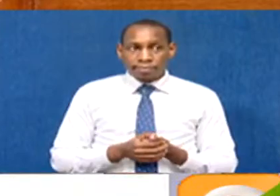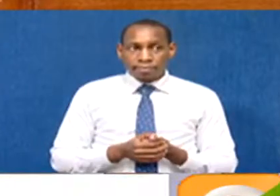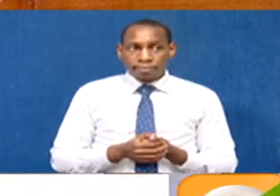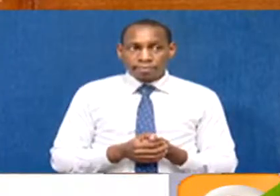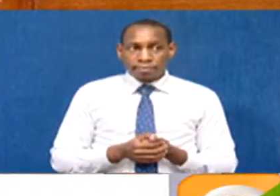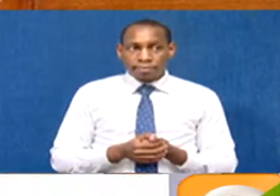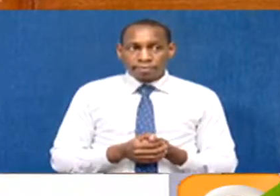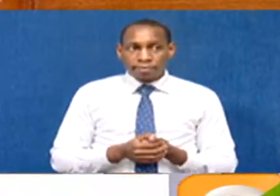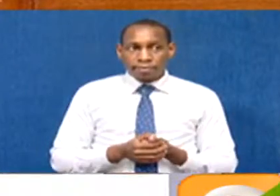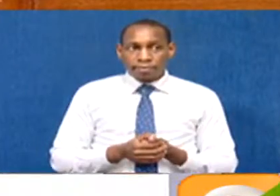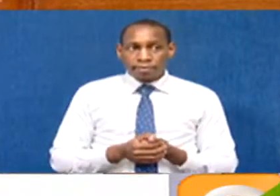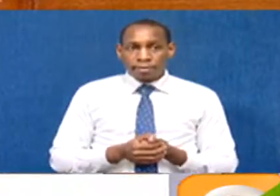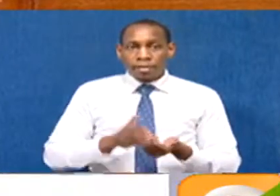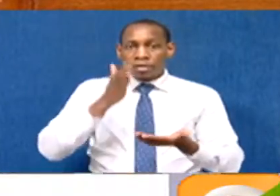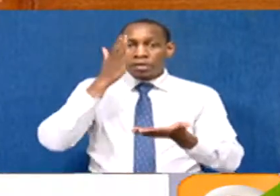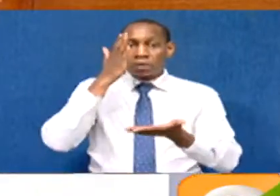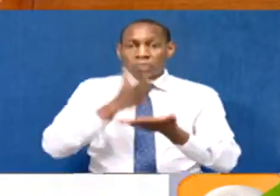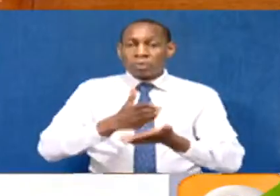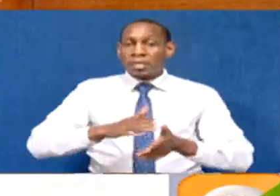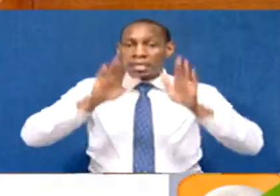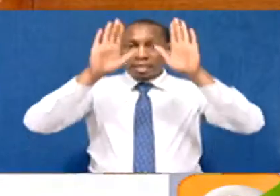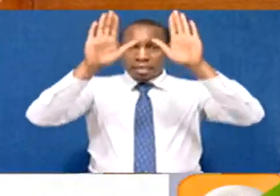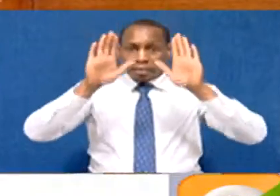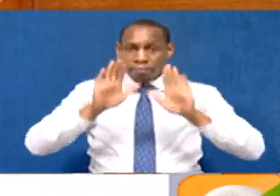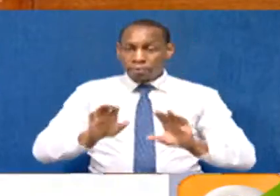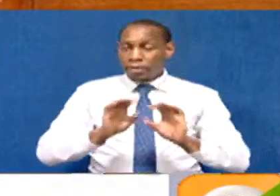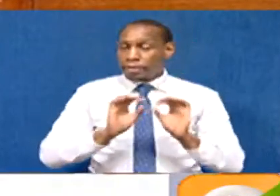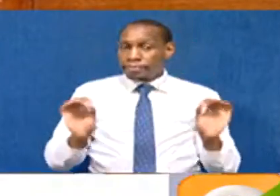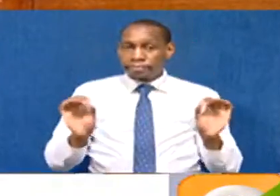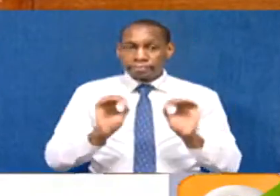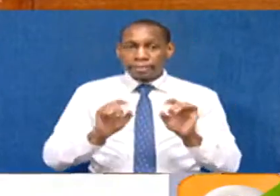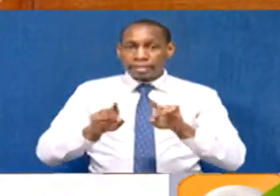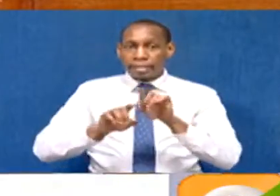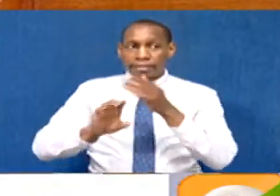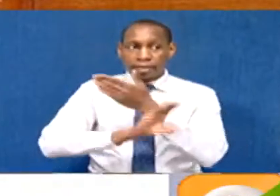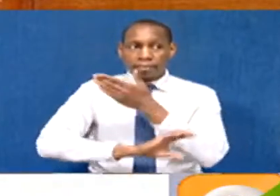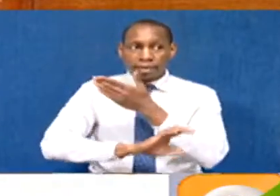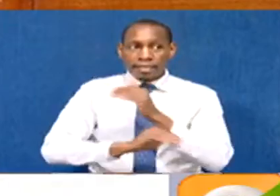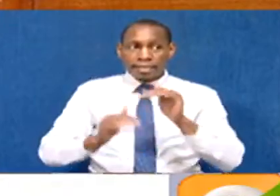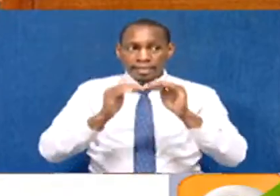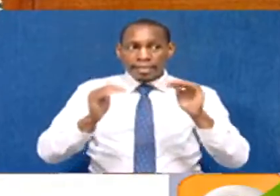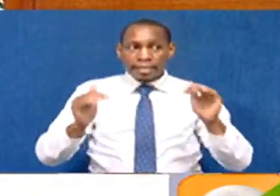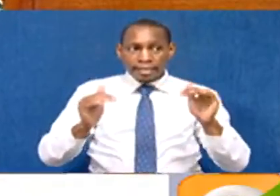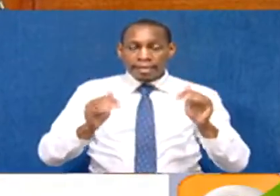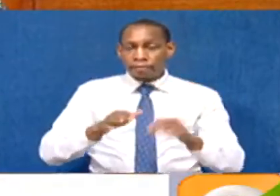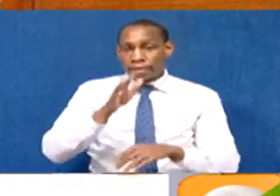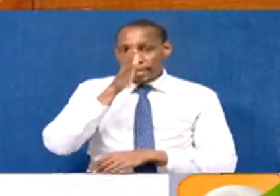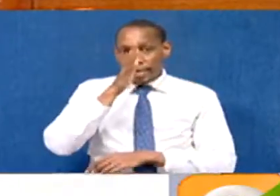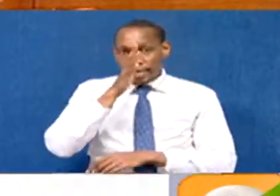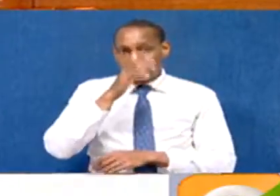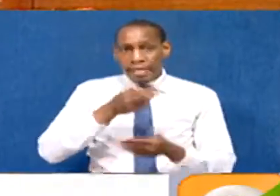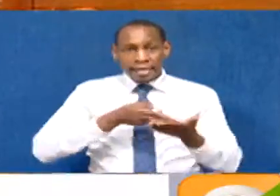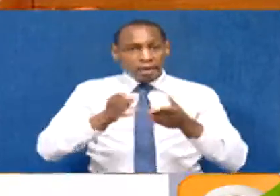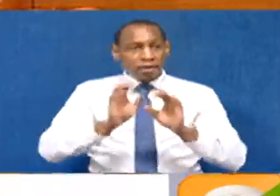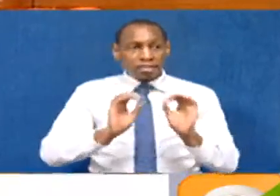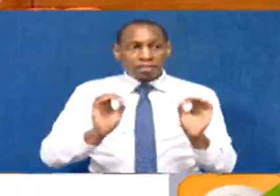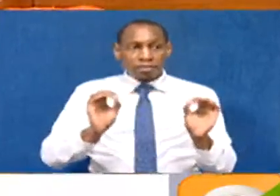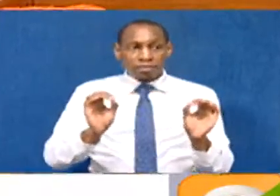has been rendered useless. And this country's levels of deceit and